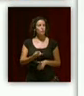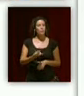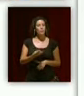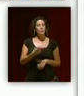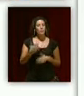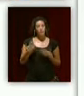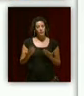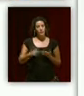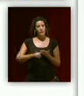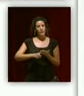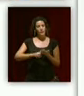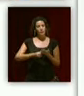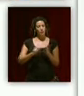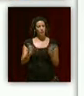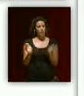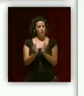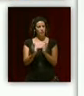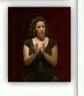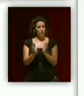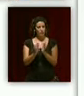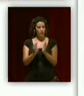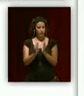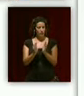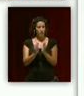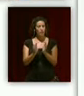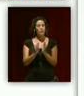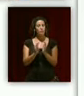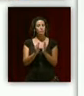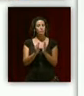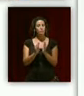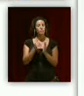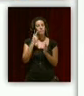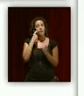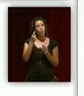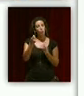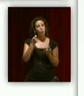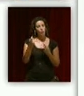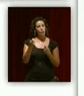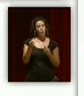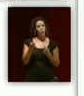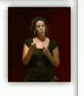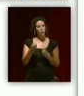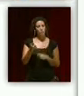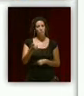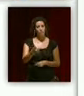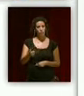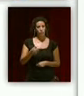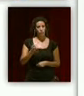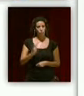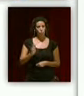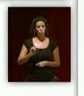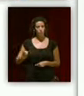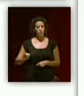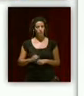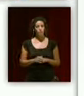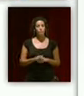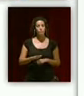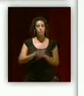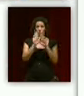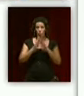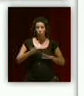buttons, the automatic speech recognition, slide programming interface, nothing to be scared of, and the Wii